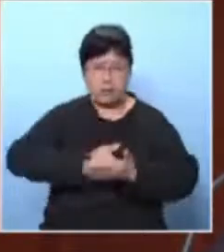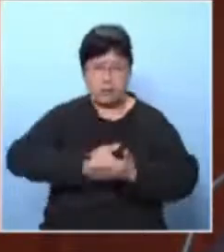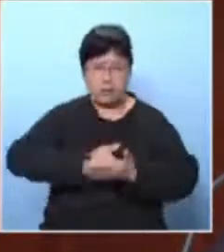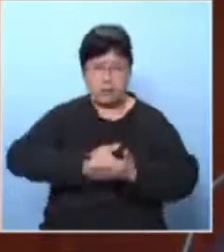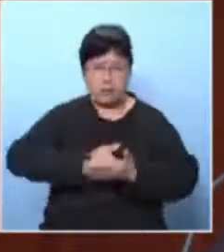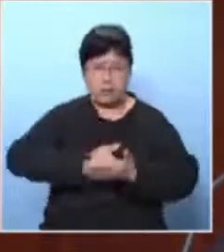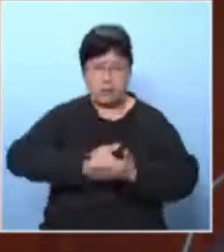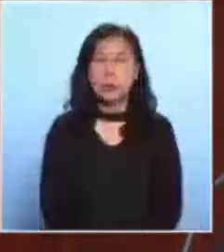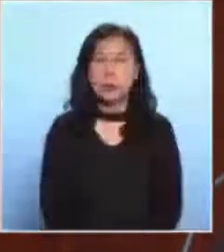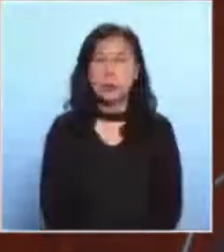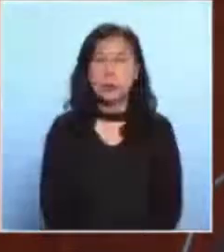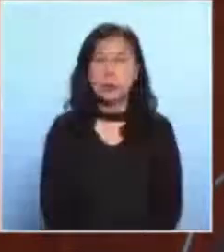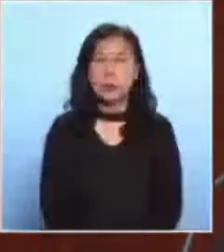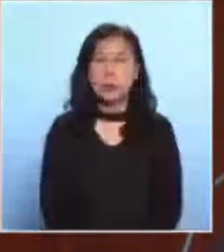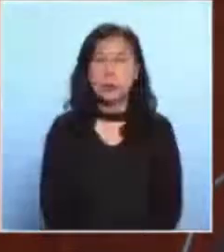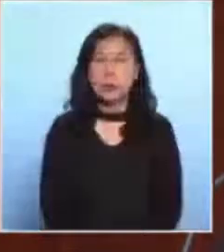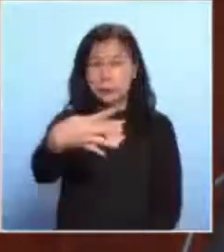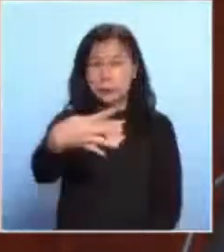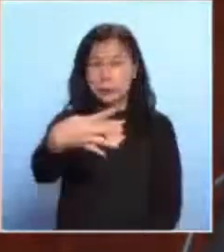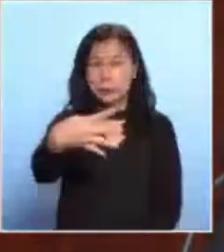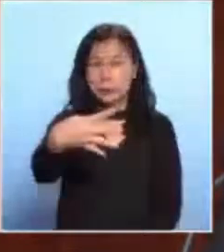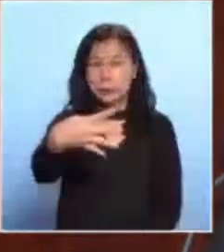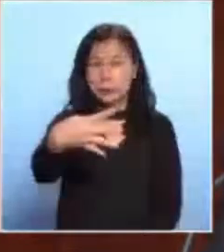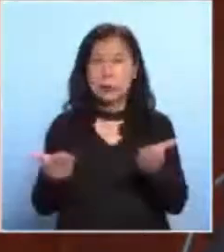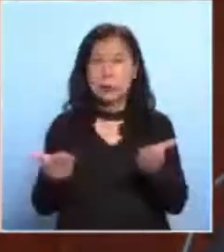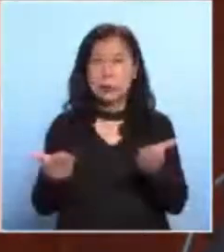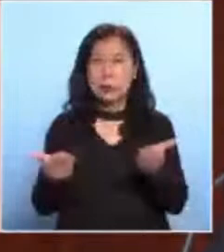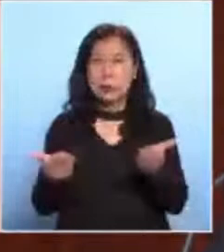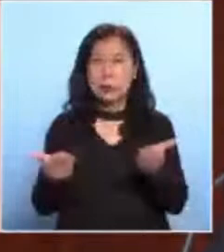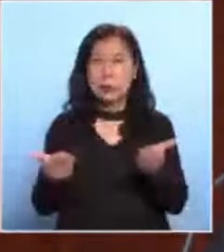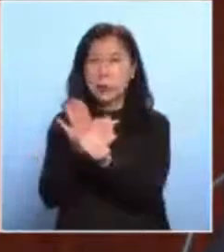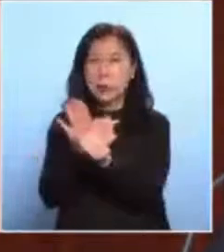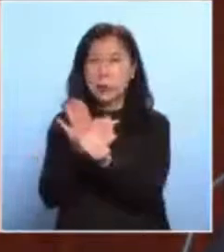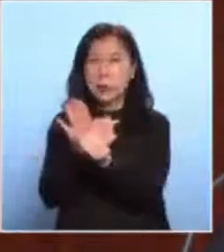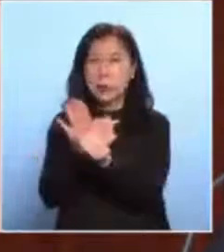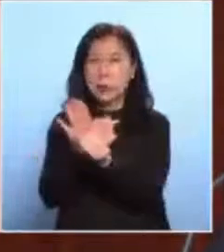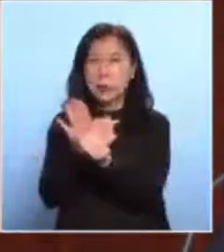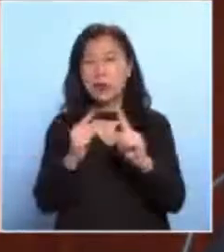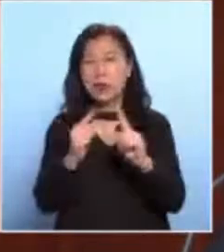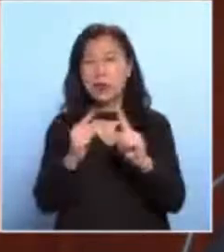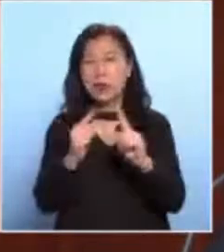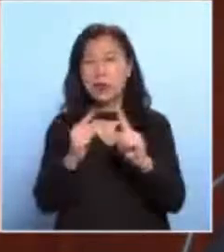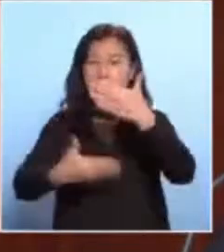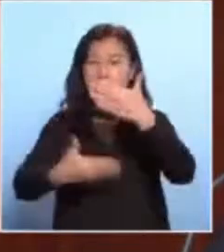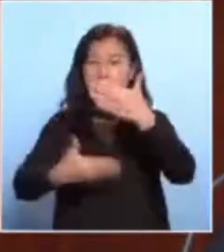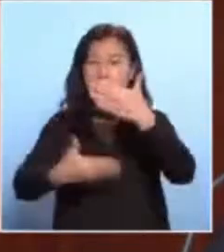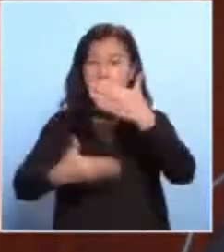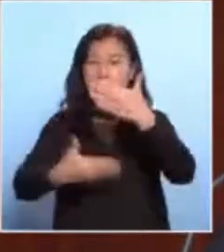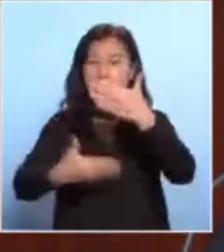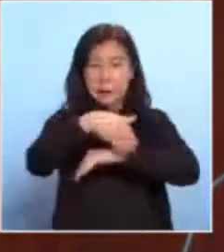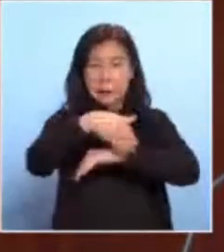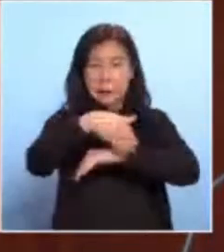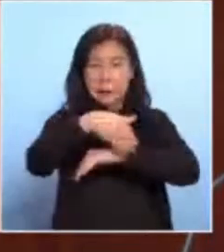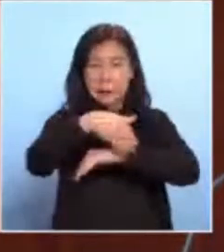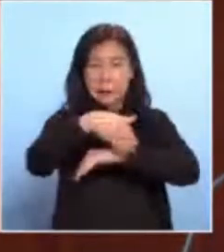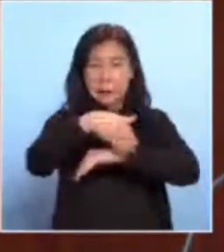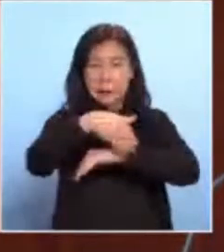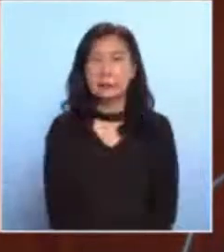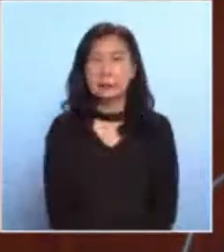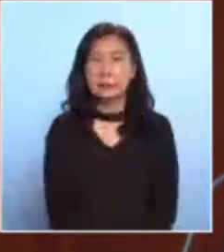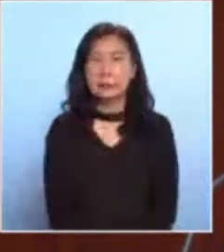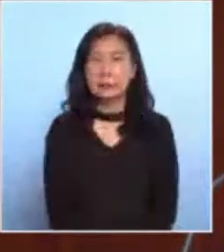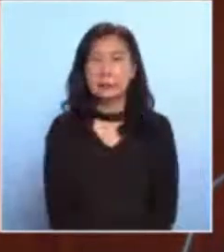4. Promote elderly-friendly building design. The Deputy Financial Secretary